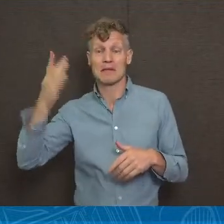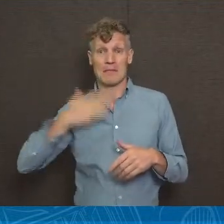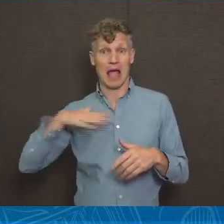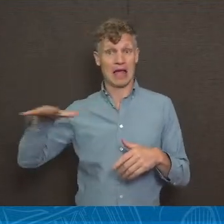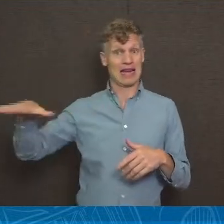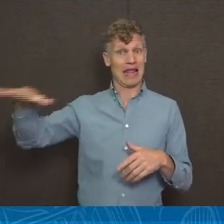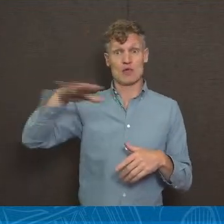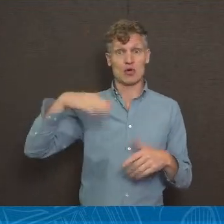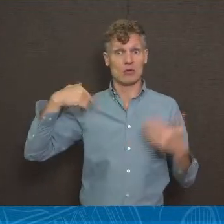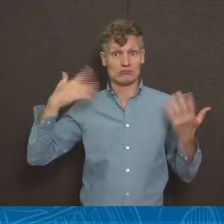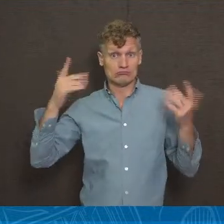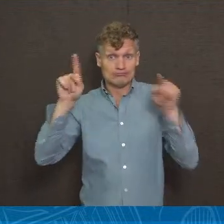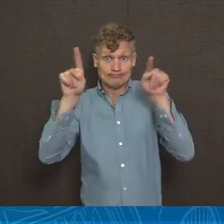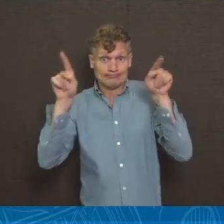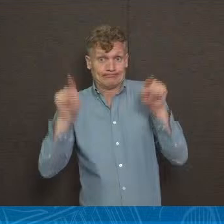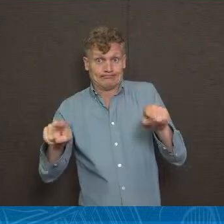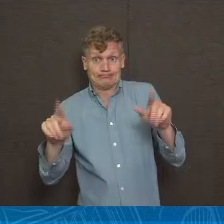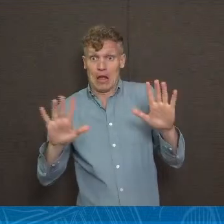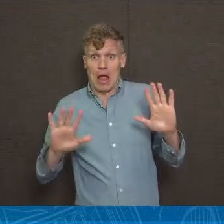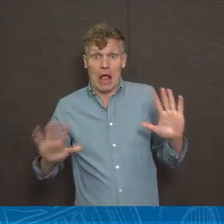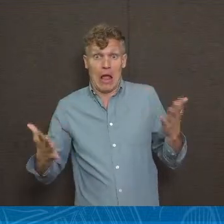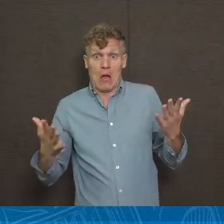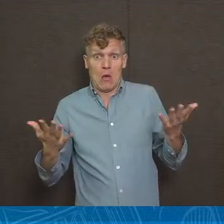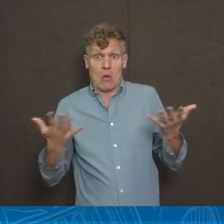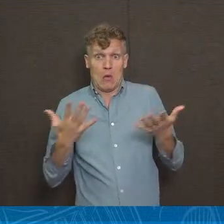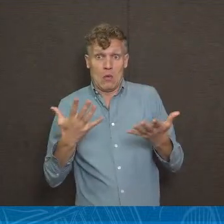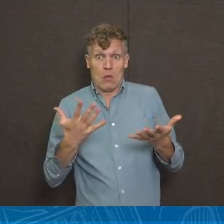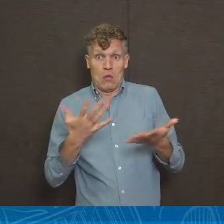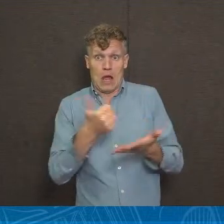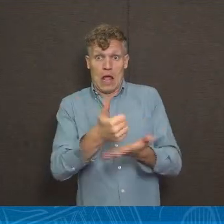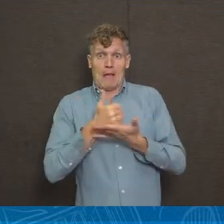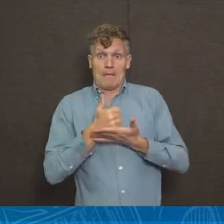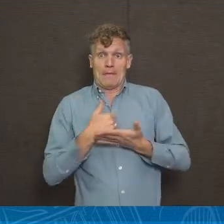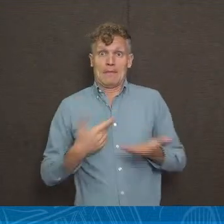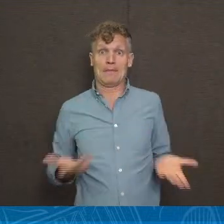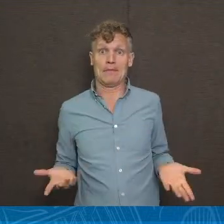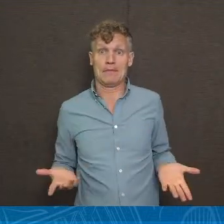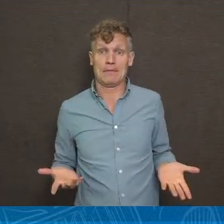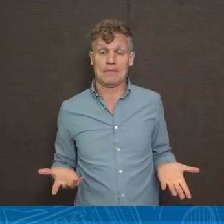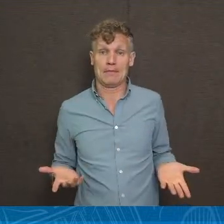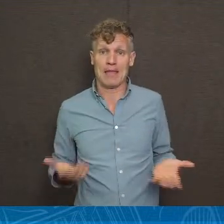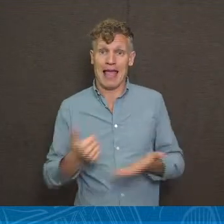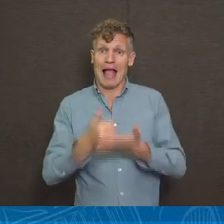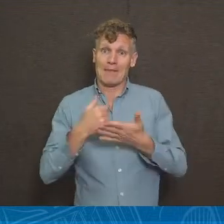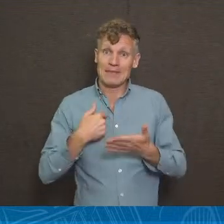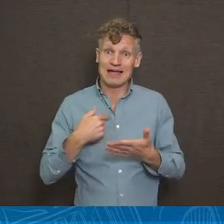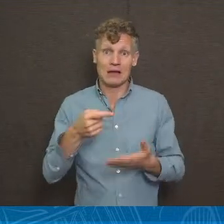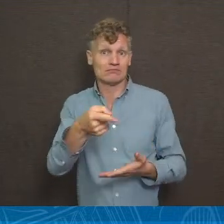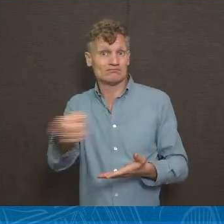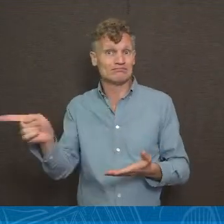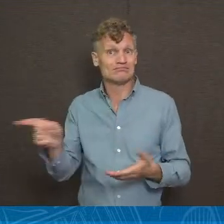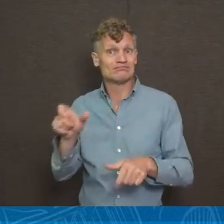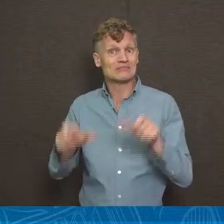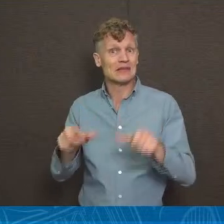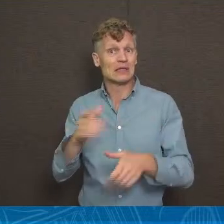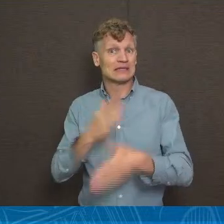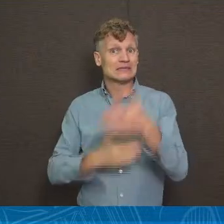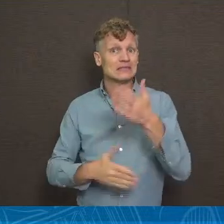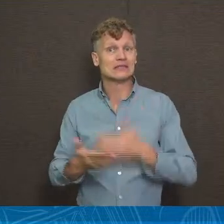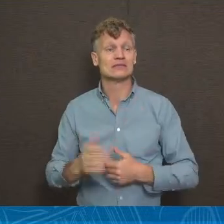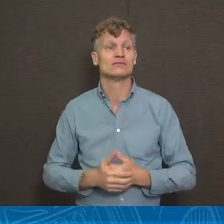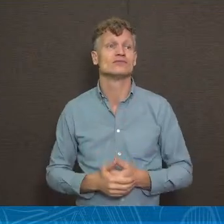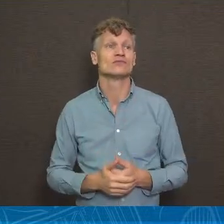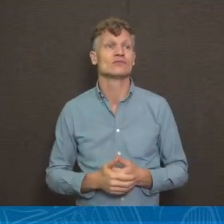know how to respond and to help in terms of person with disability. So based on the UN